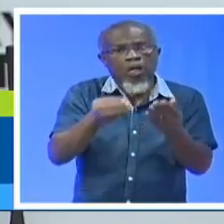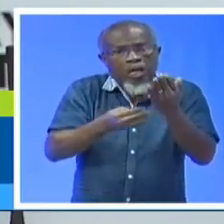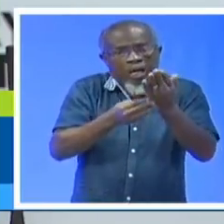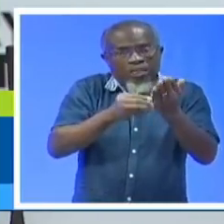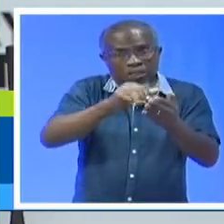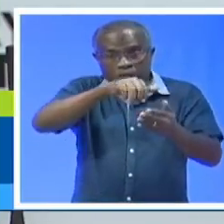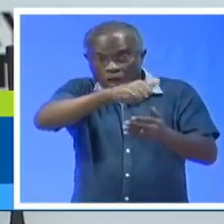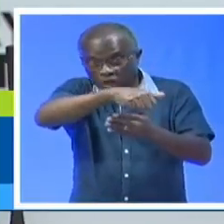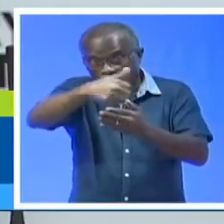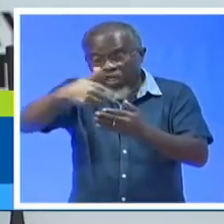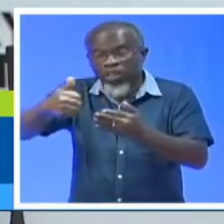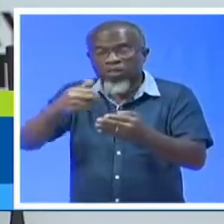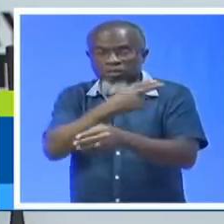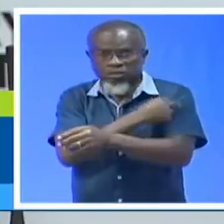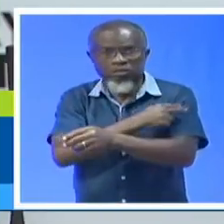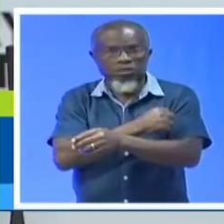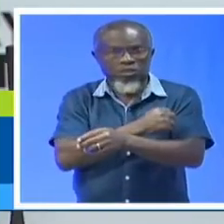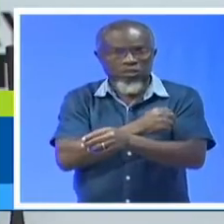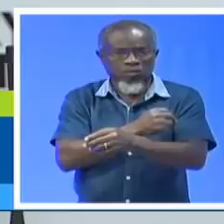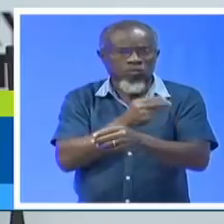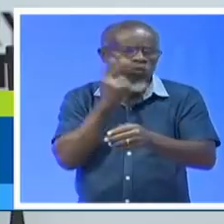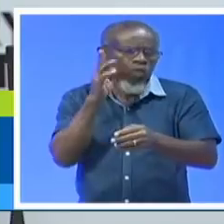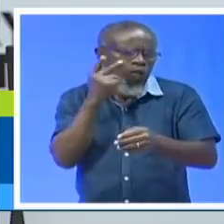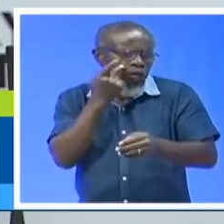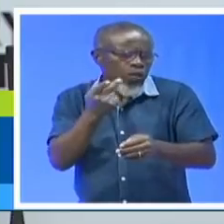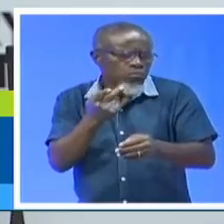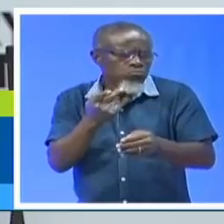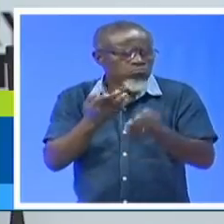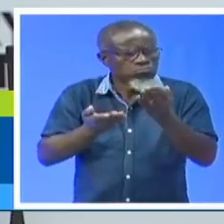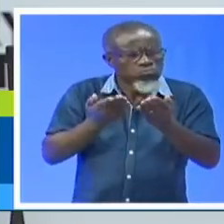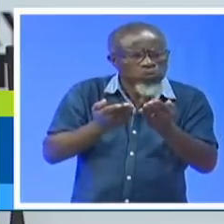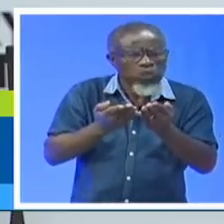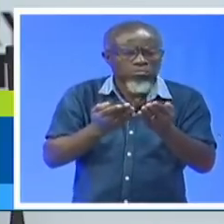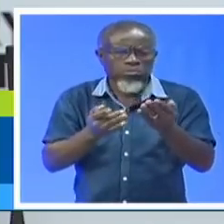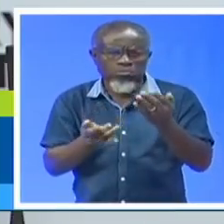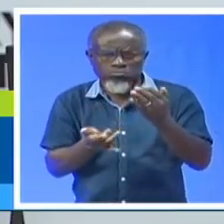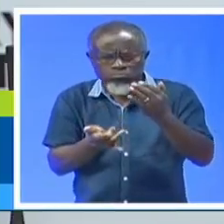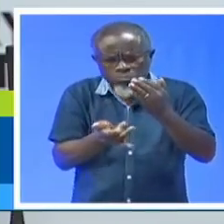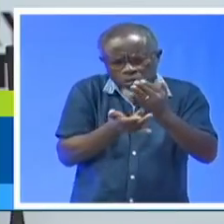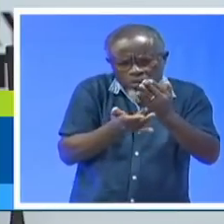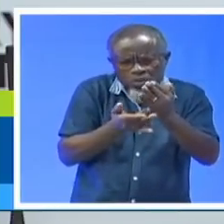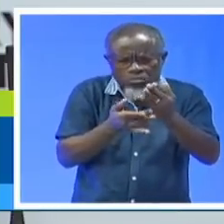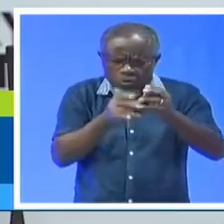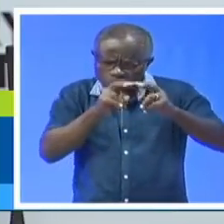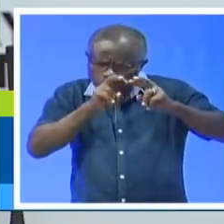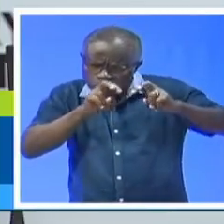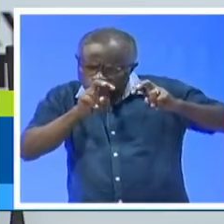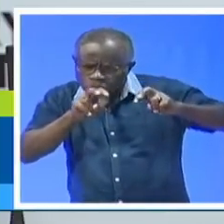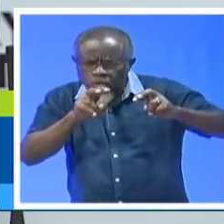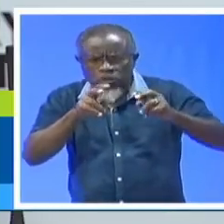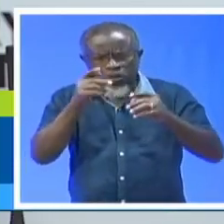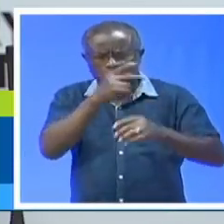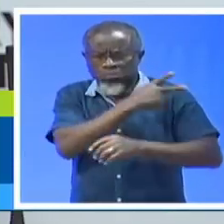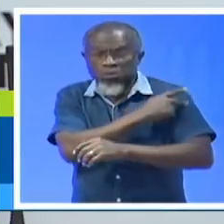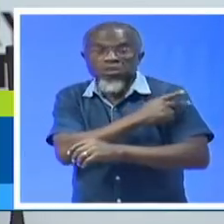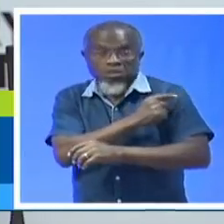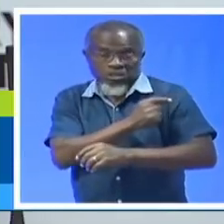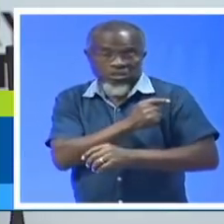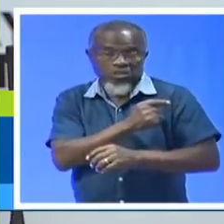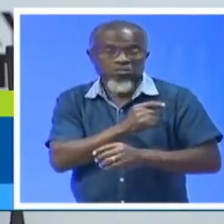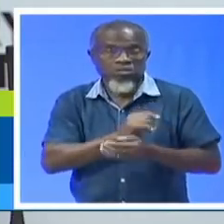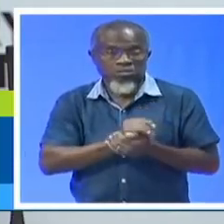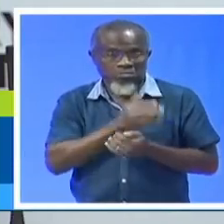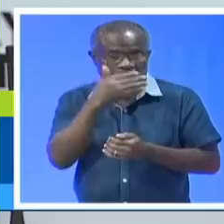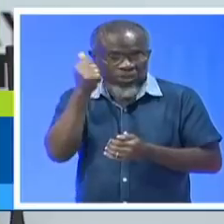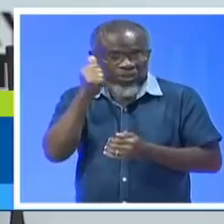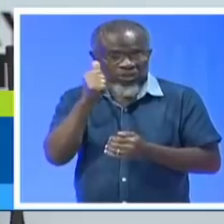electronic monitoring of patients, which is actually better, and I'll tell you why. The screens that